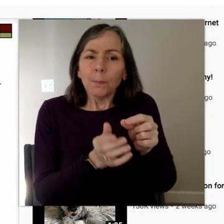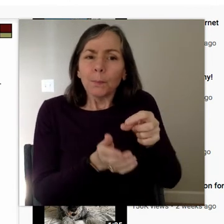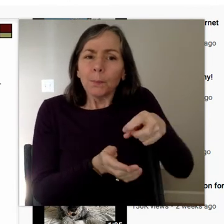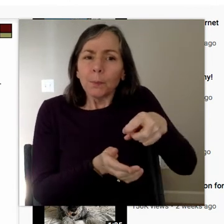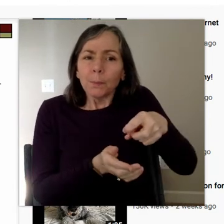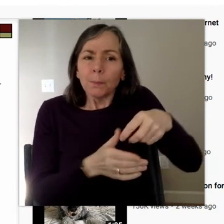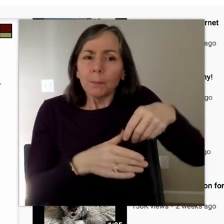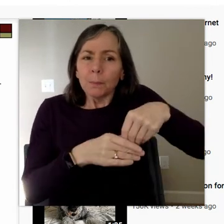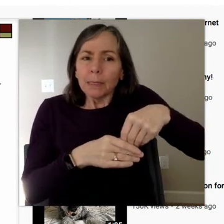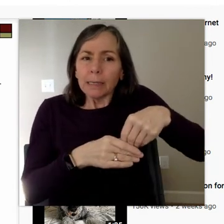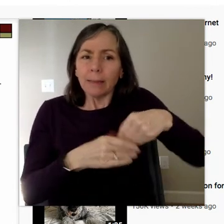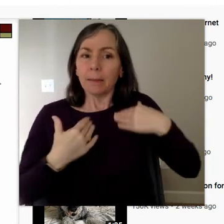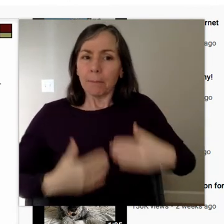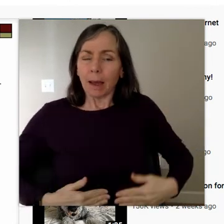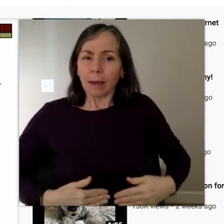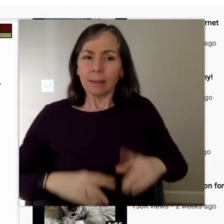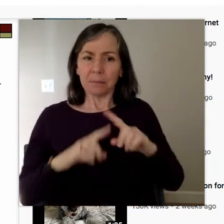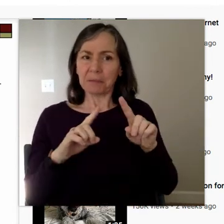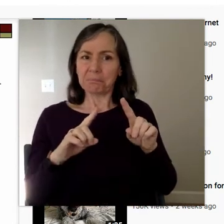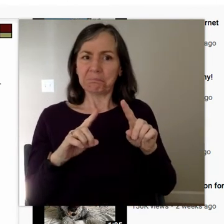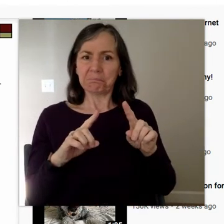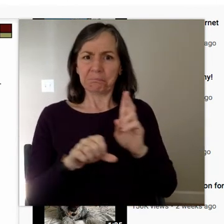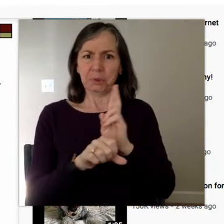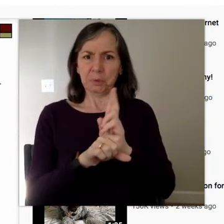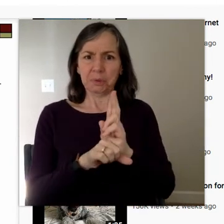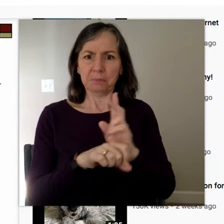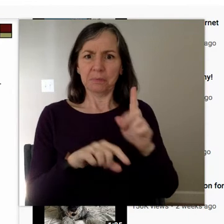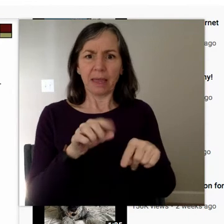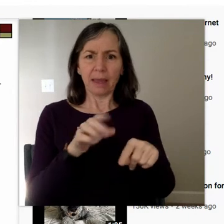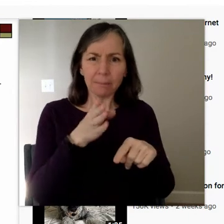in the whale's body, but they're of no use.